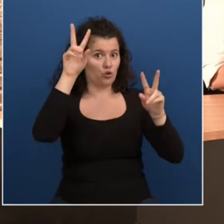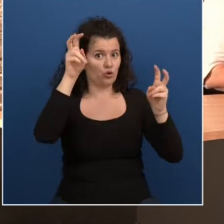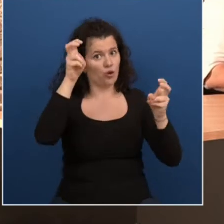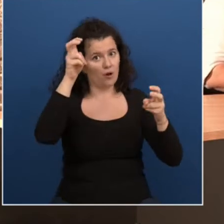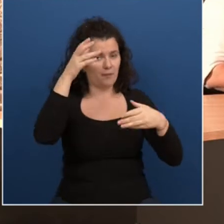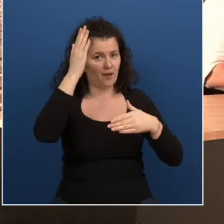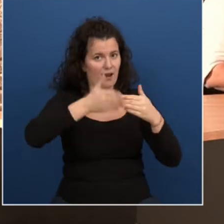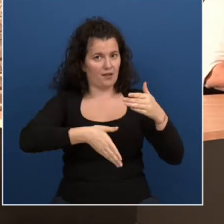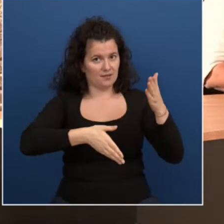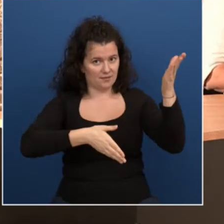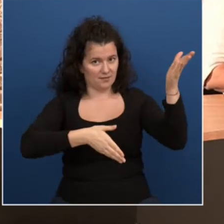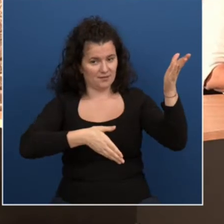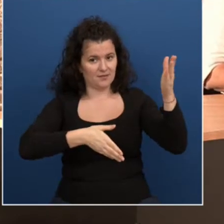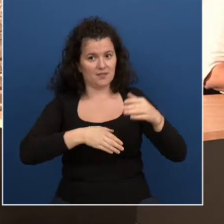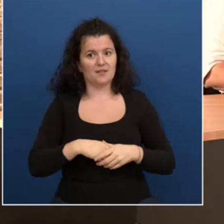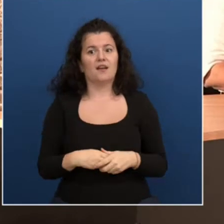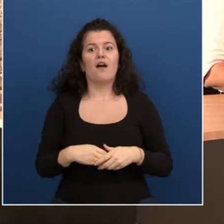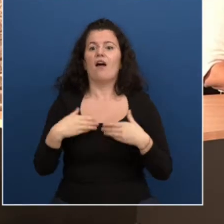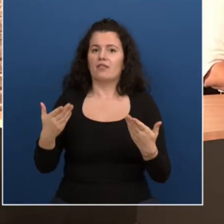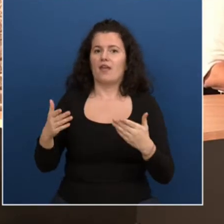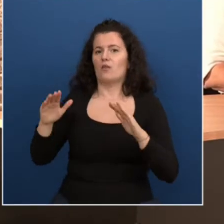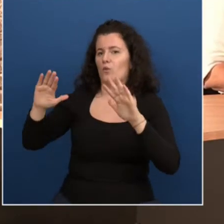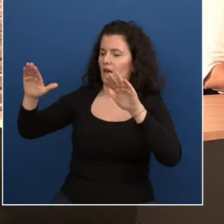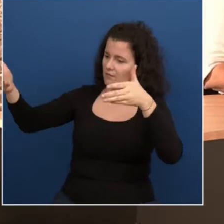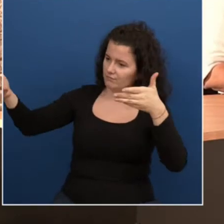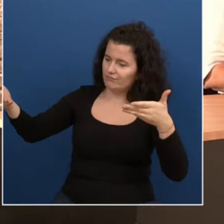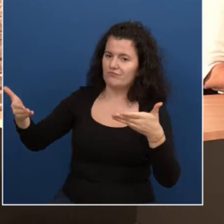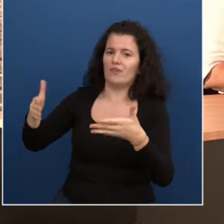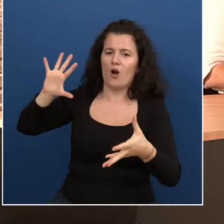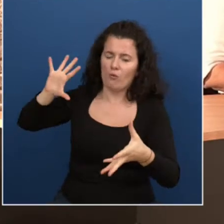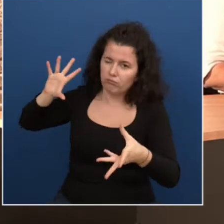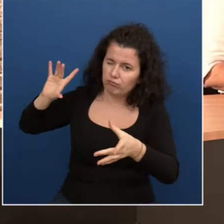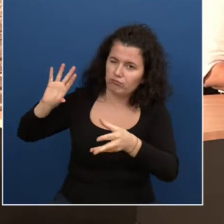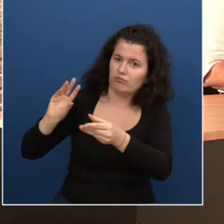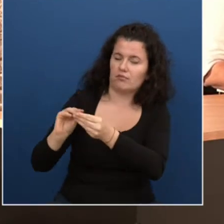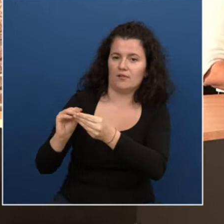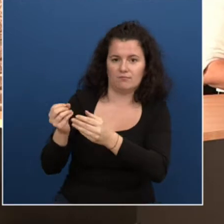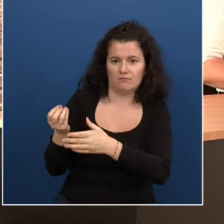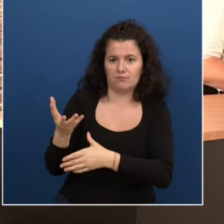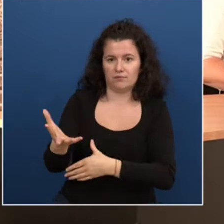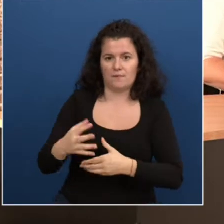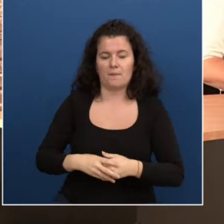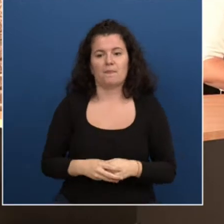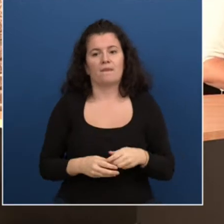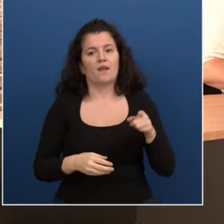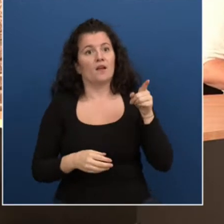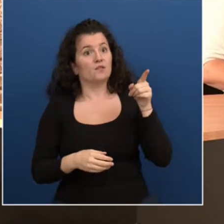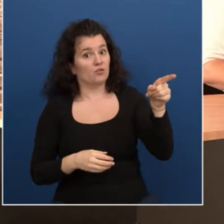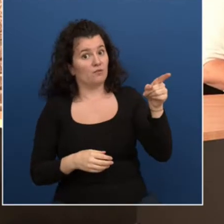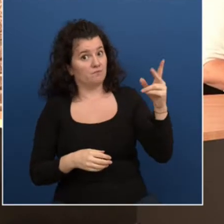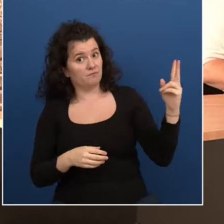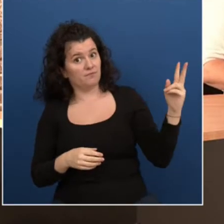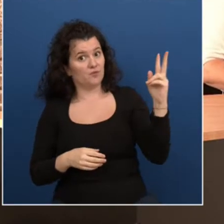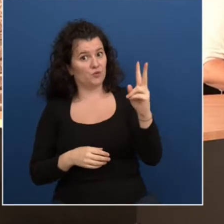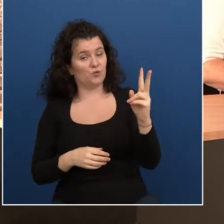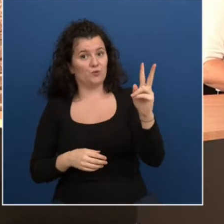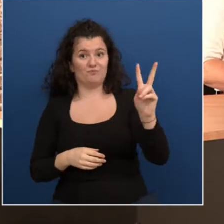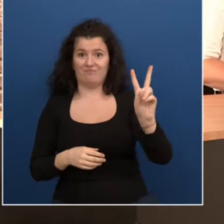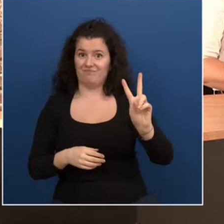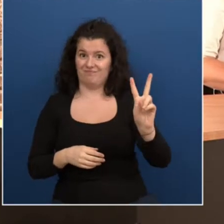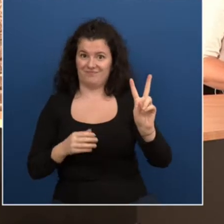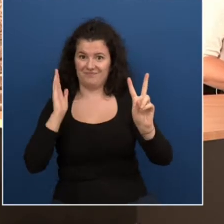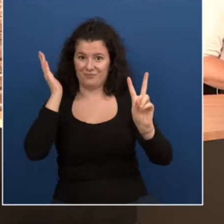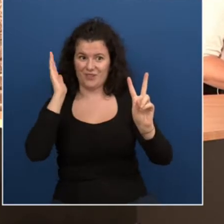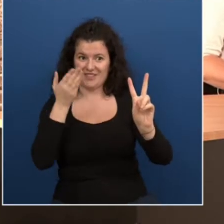conference with the keynote. And for our last talk, we actually have a dual presentation, so we don't have one but two